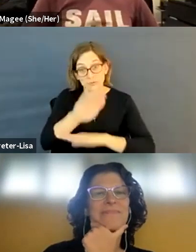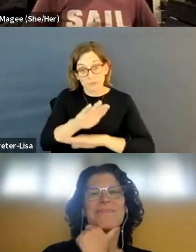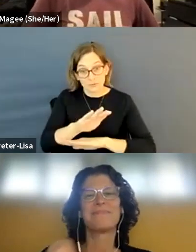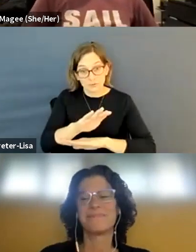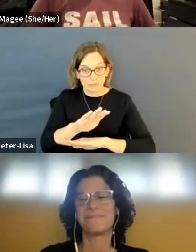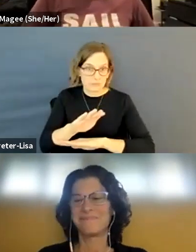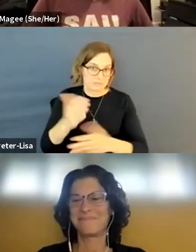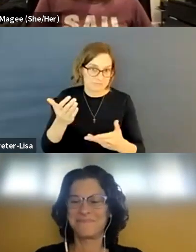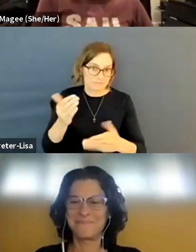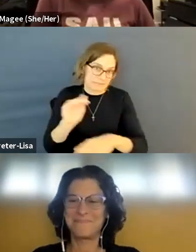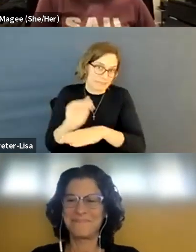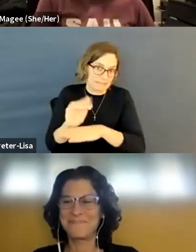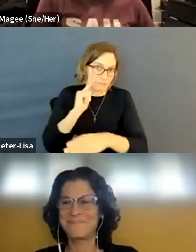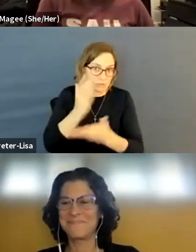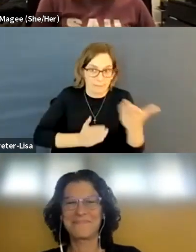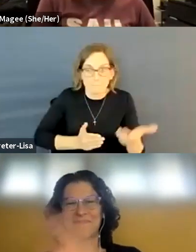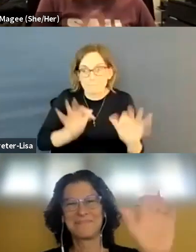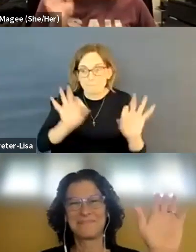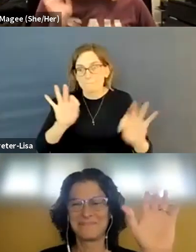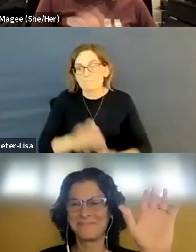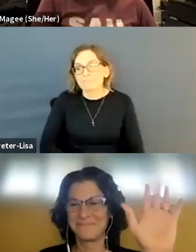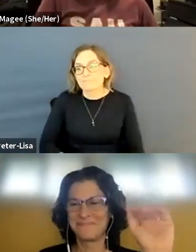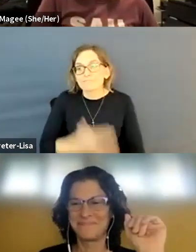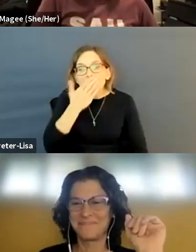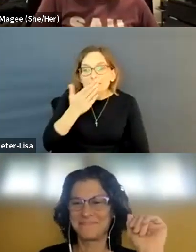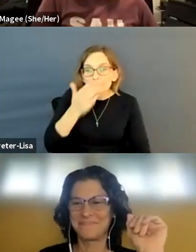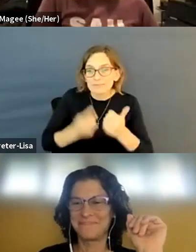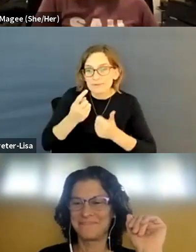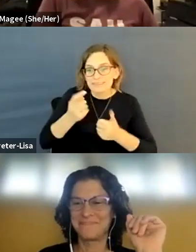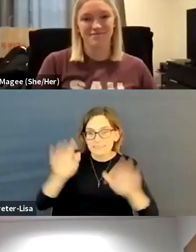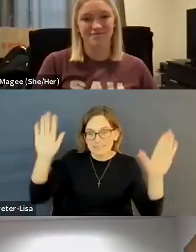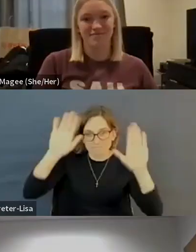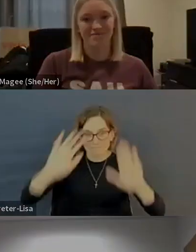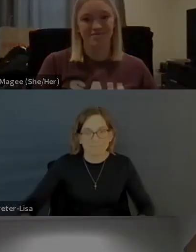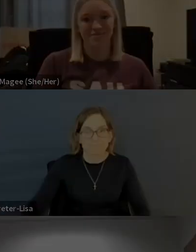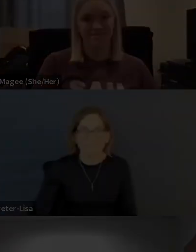or evening for some. Thanks, everyone. Bye.